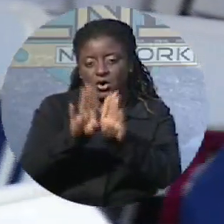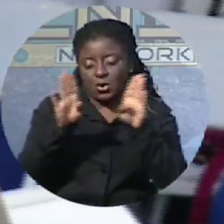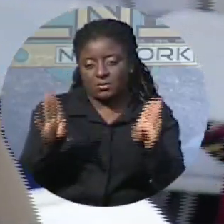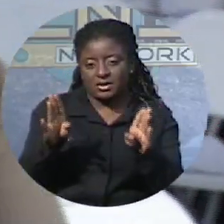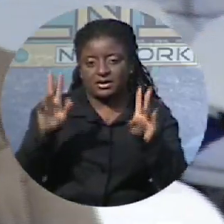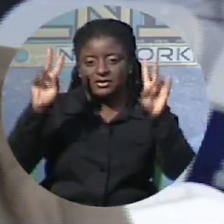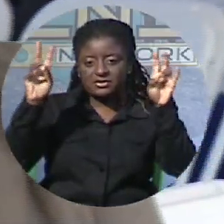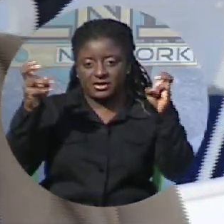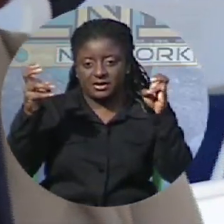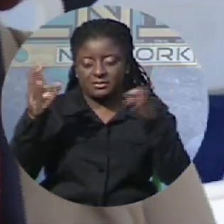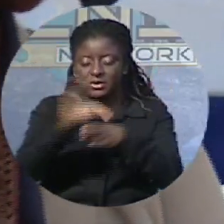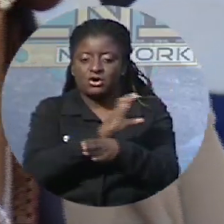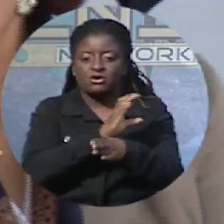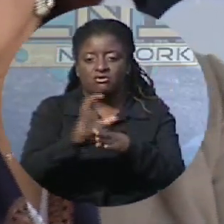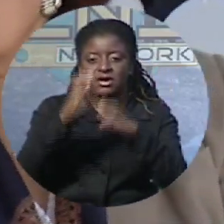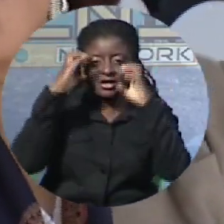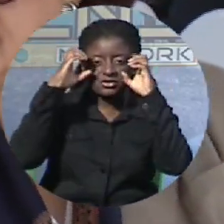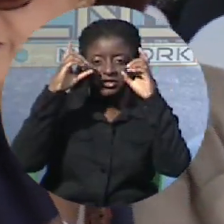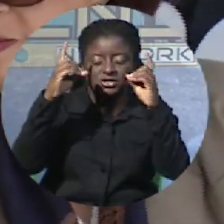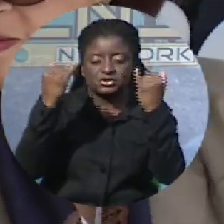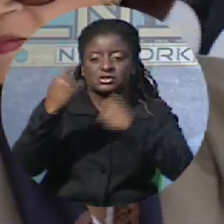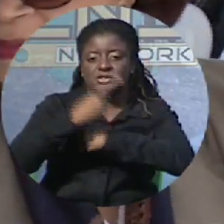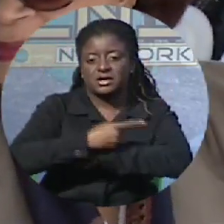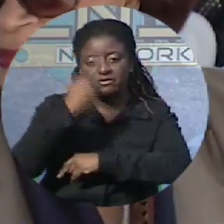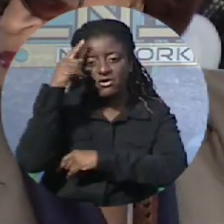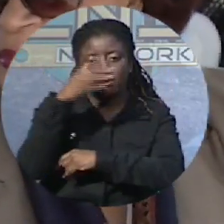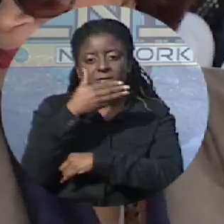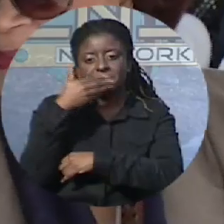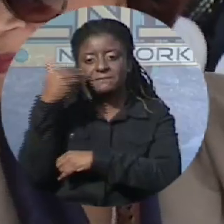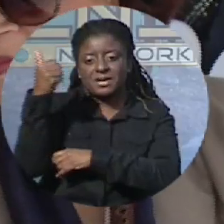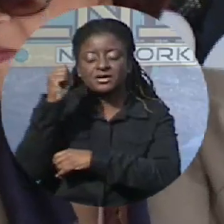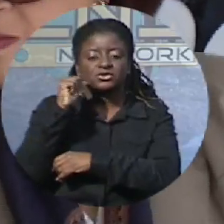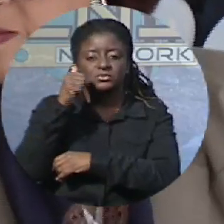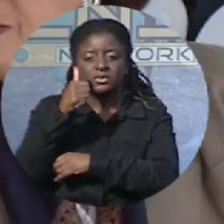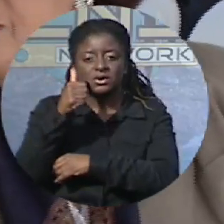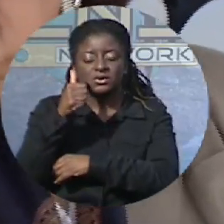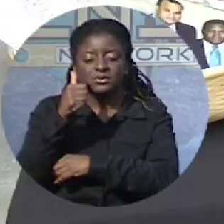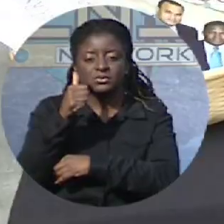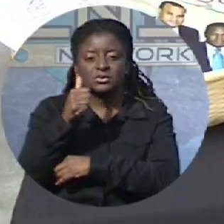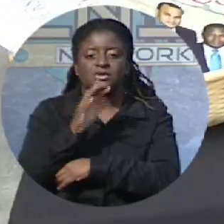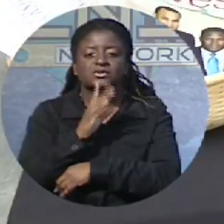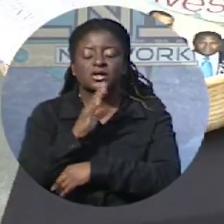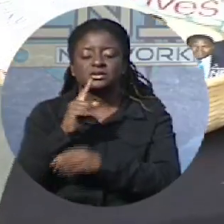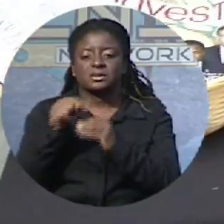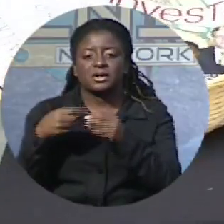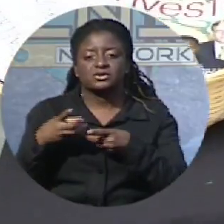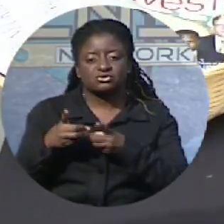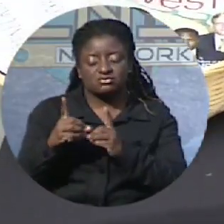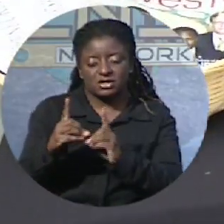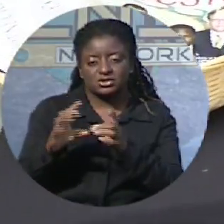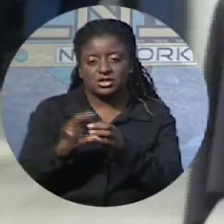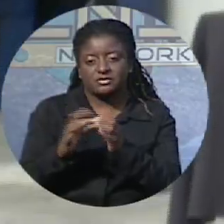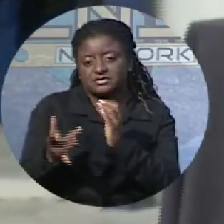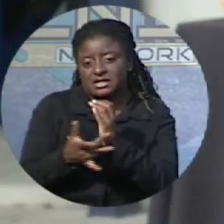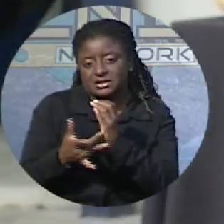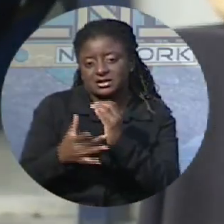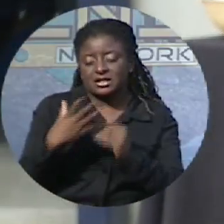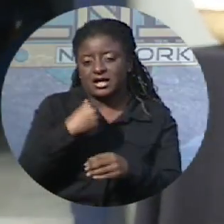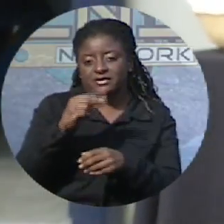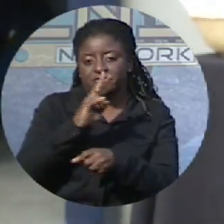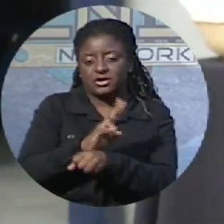week, Career Education Today for a Better Tomorrow, speaks to the direction of technical and vocational studies in the country.